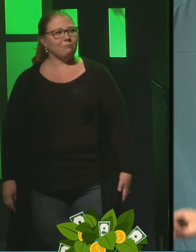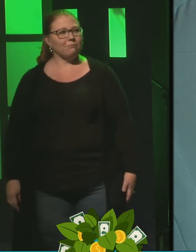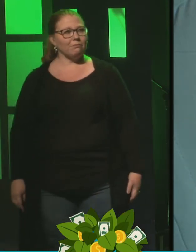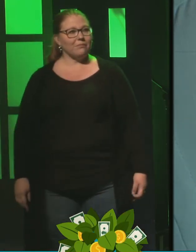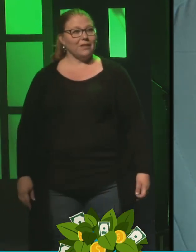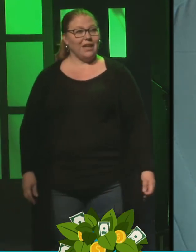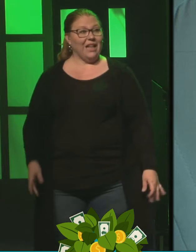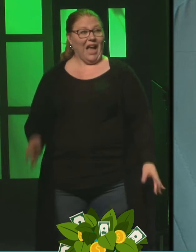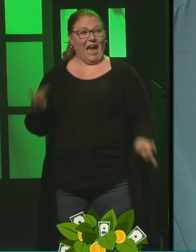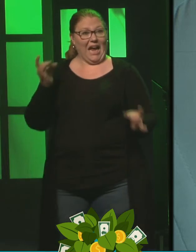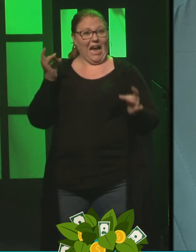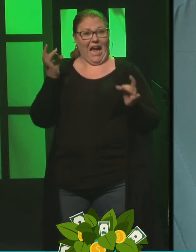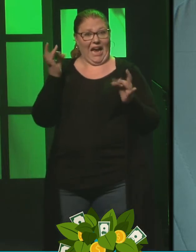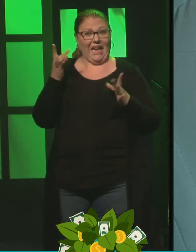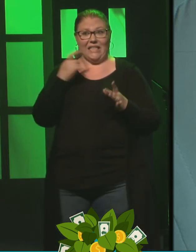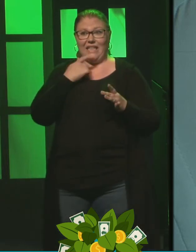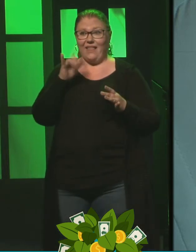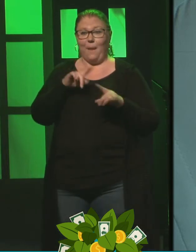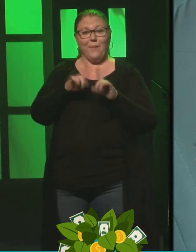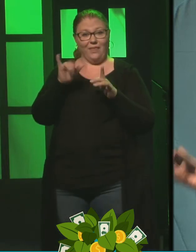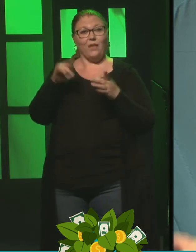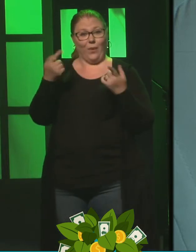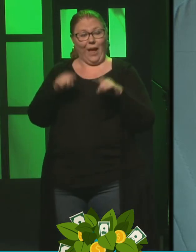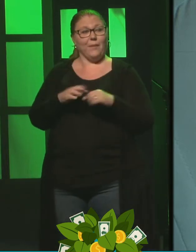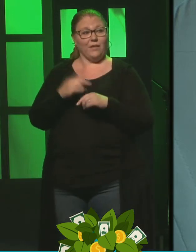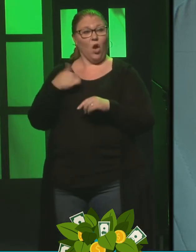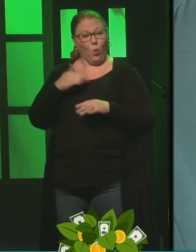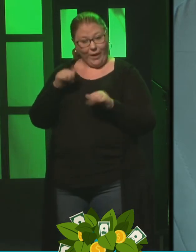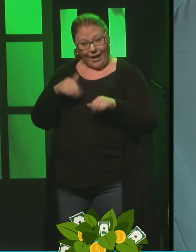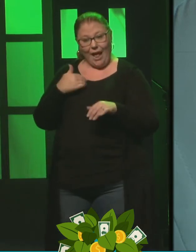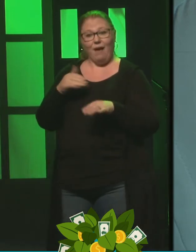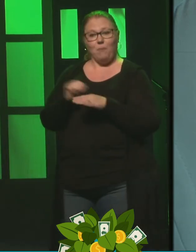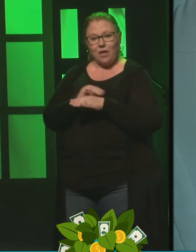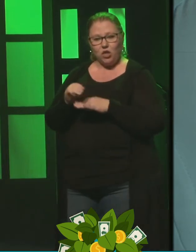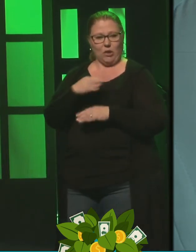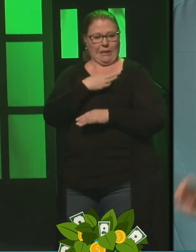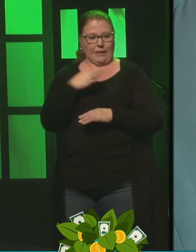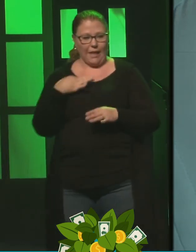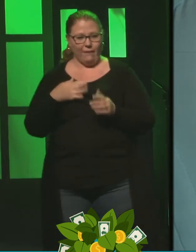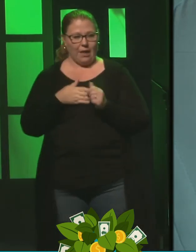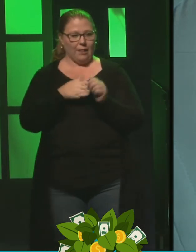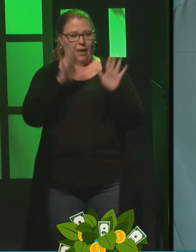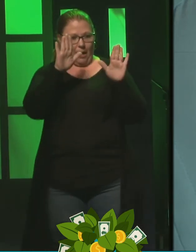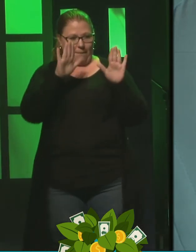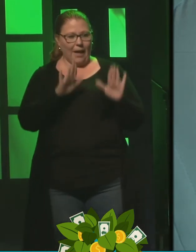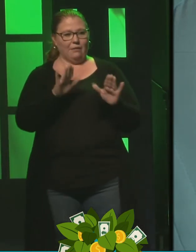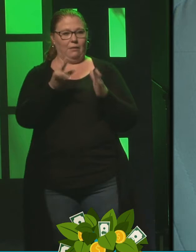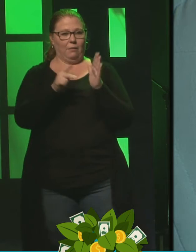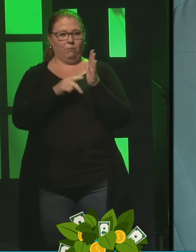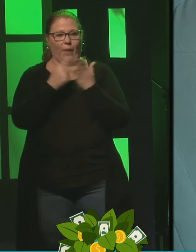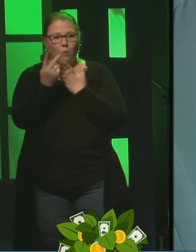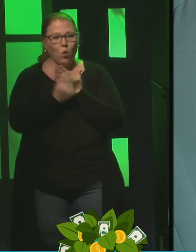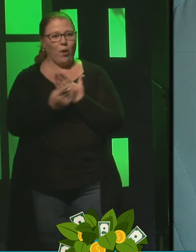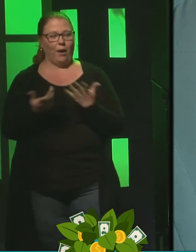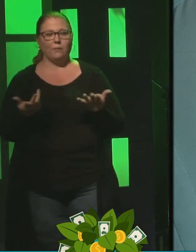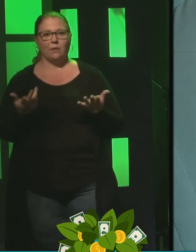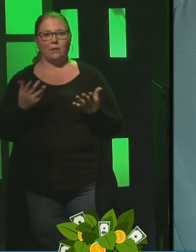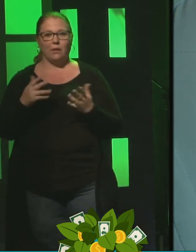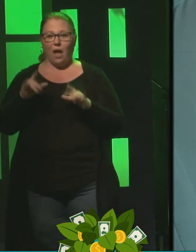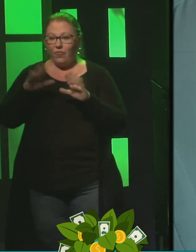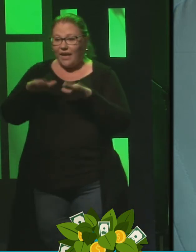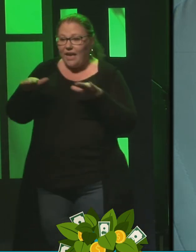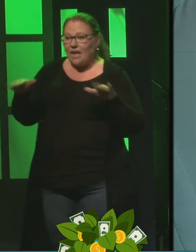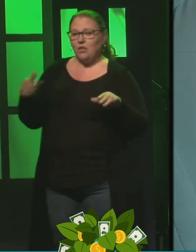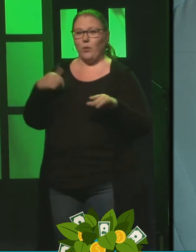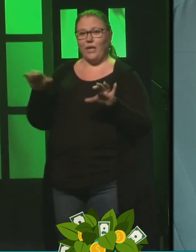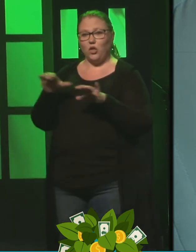I just hate to say it, but that's what happens. Like, we can have ministries, we can have staff that lead great programs. Our kids, we can